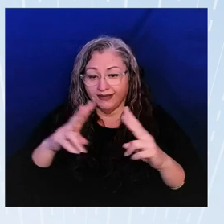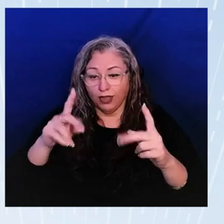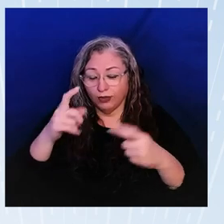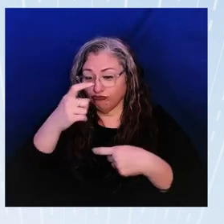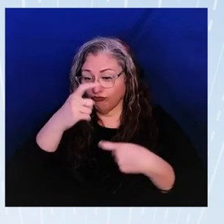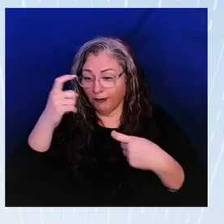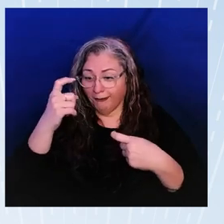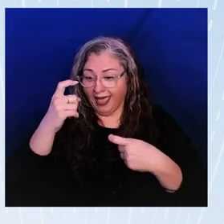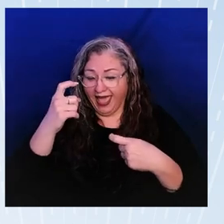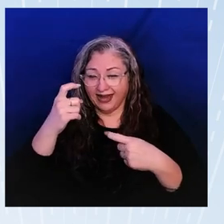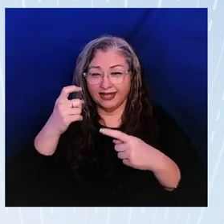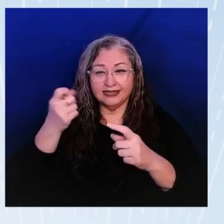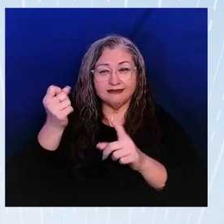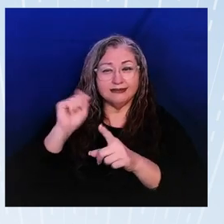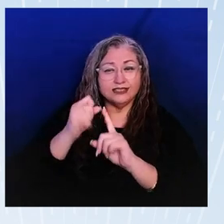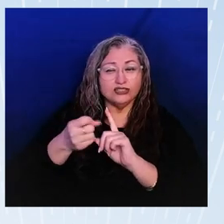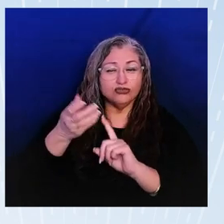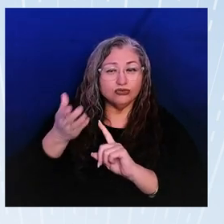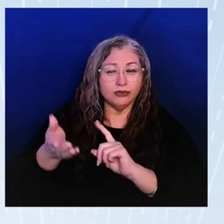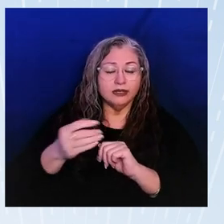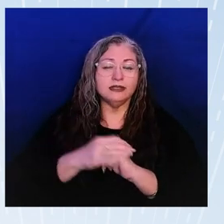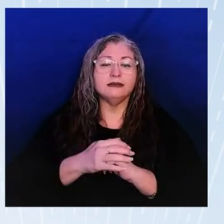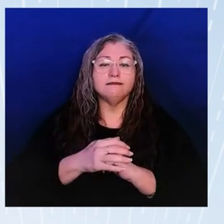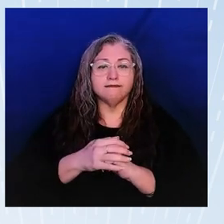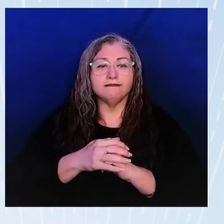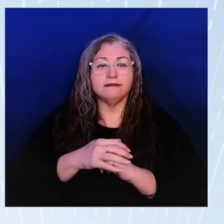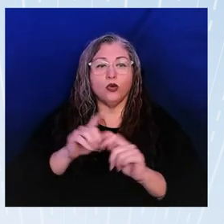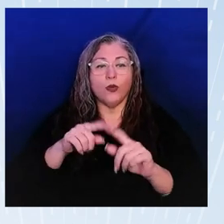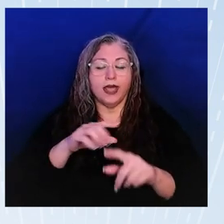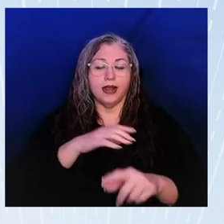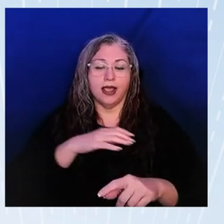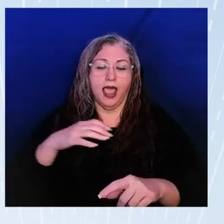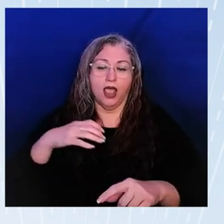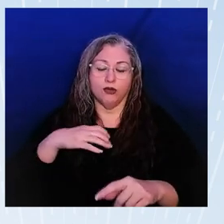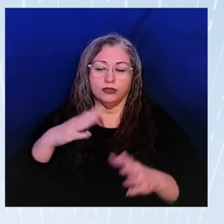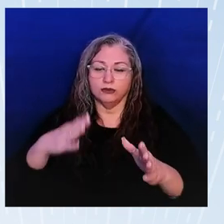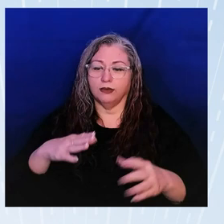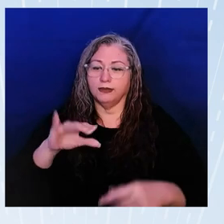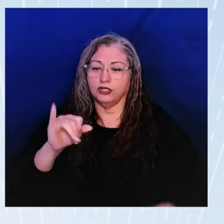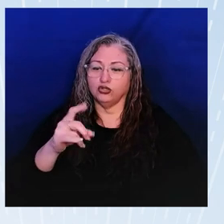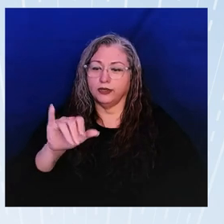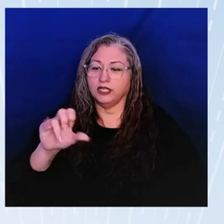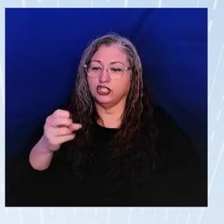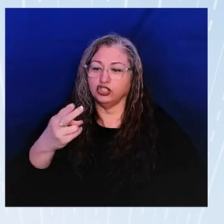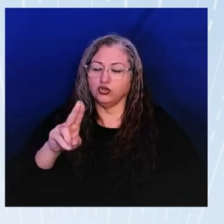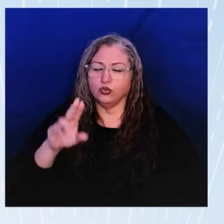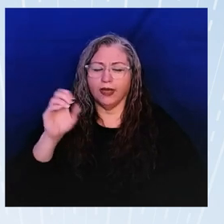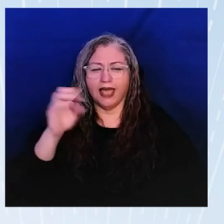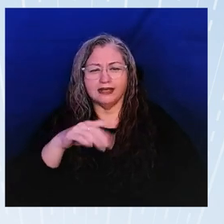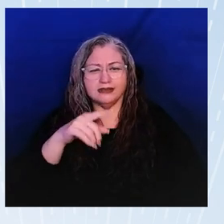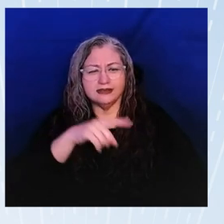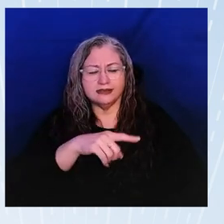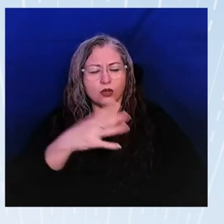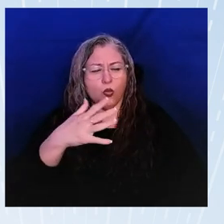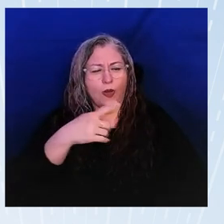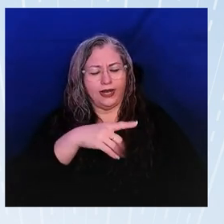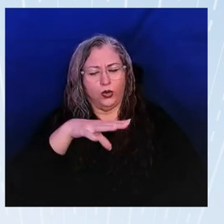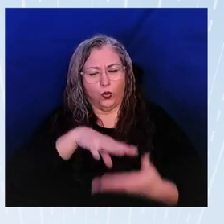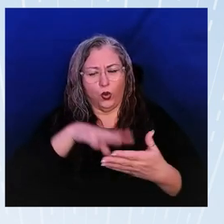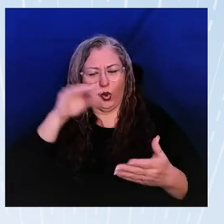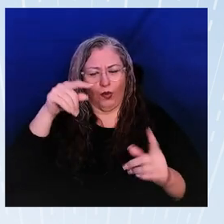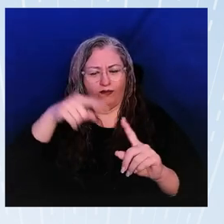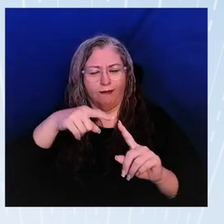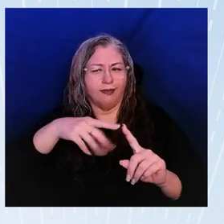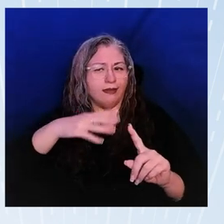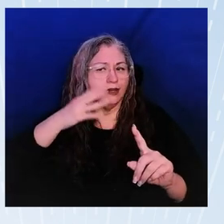event. When Congresswoman Judy Chu asked him at the end, you know, what he took away from this